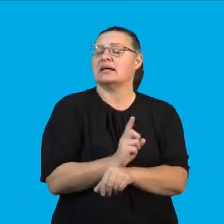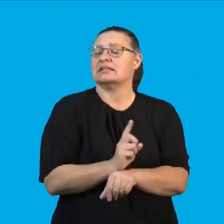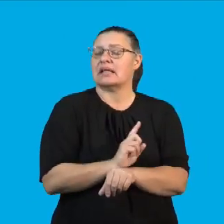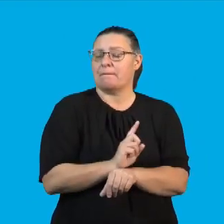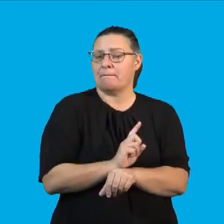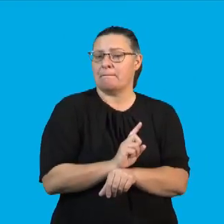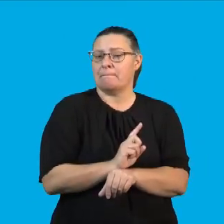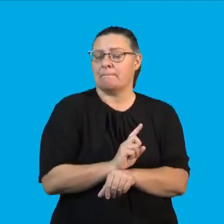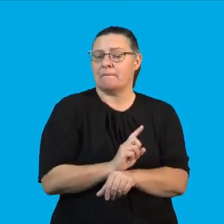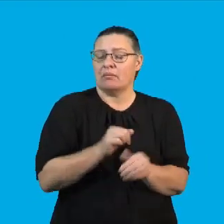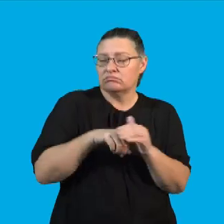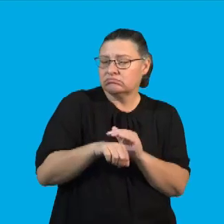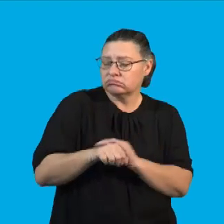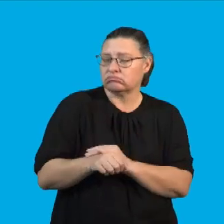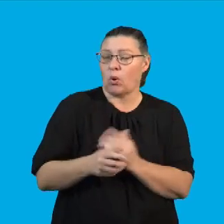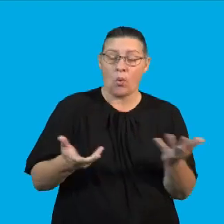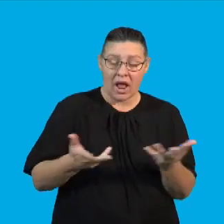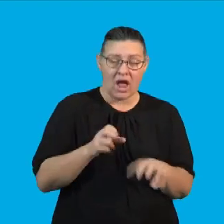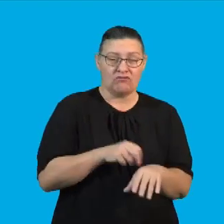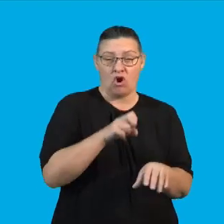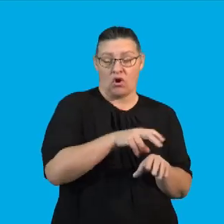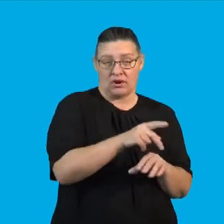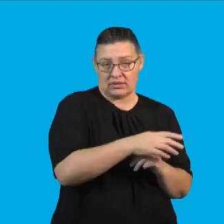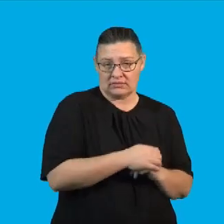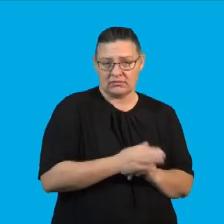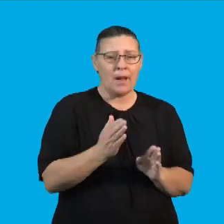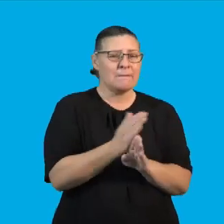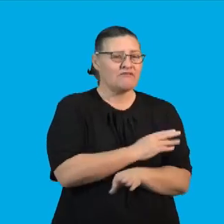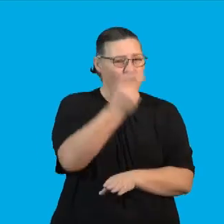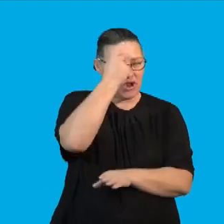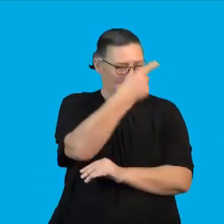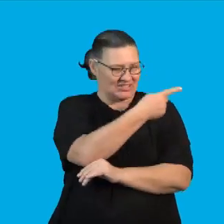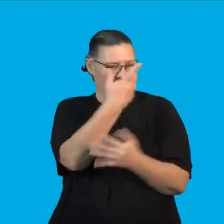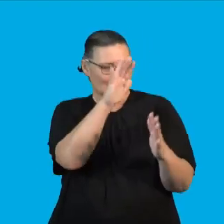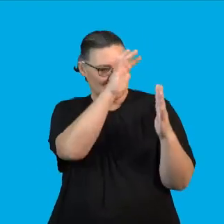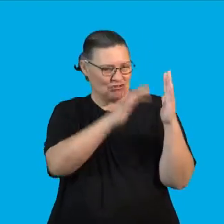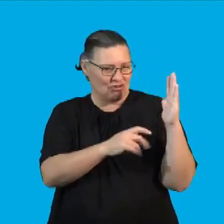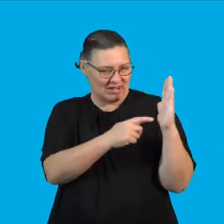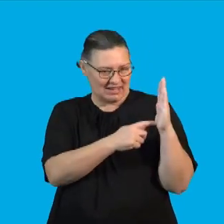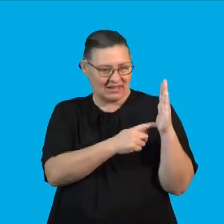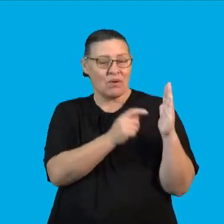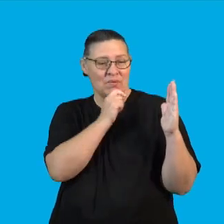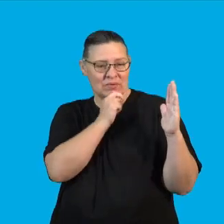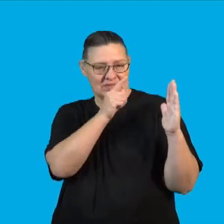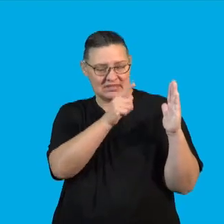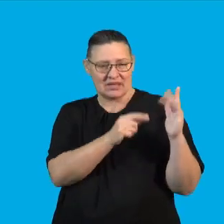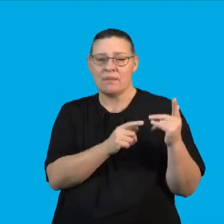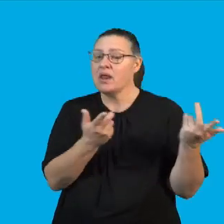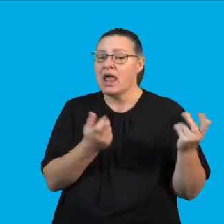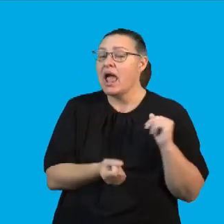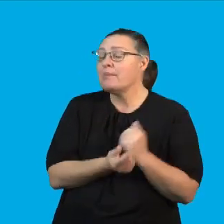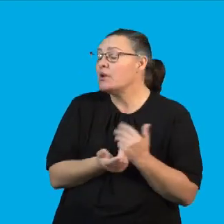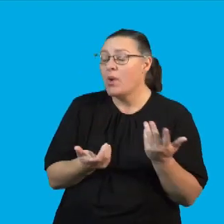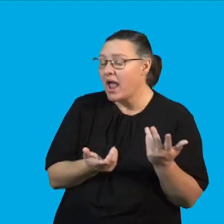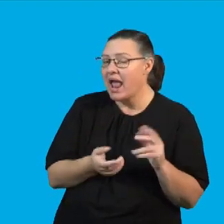during reproduction in frogs. You already have your prior knowledge, so you are going to use